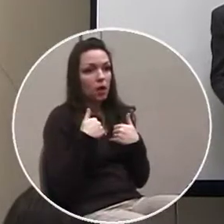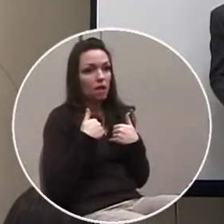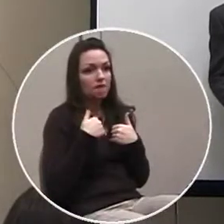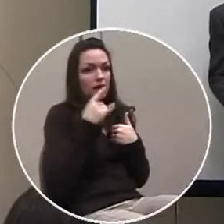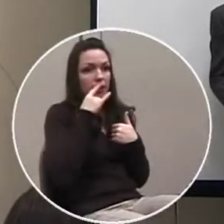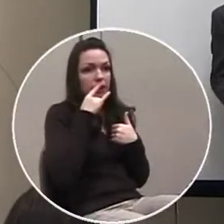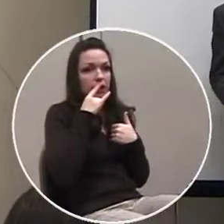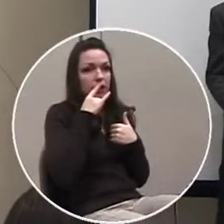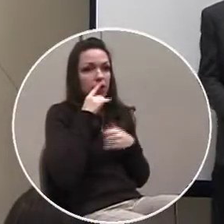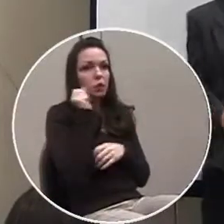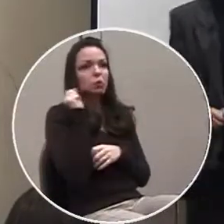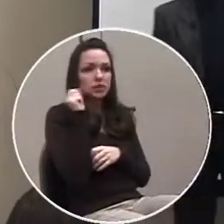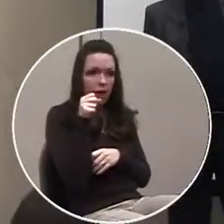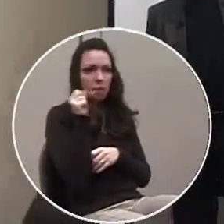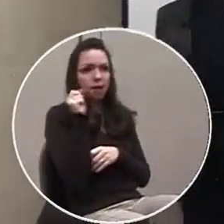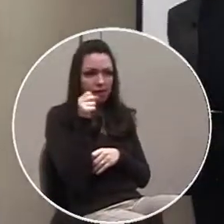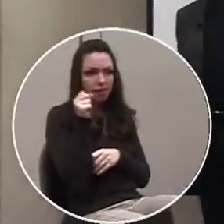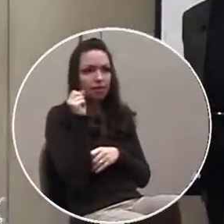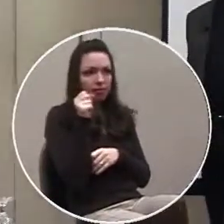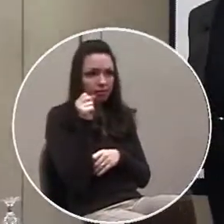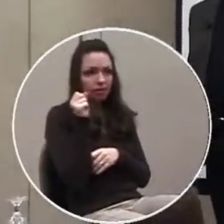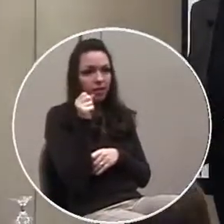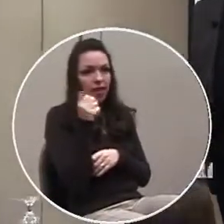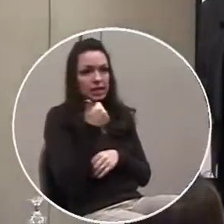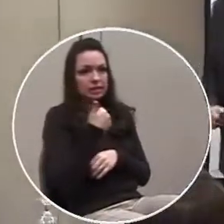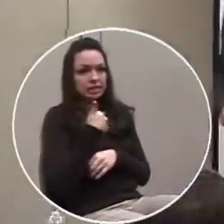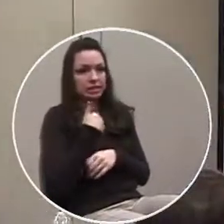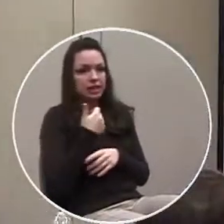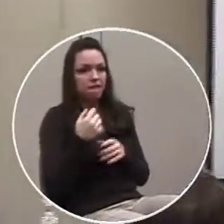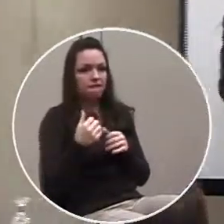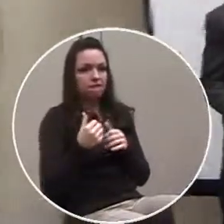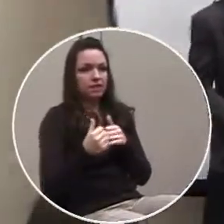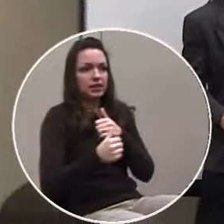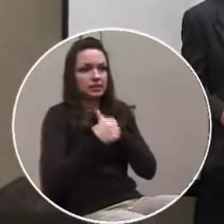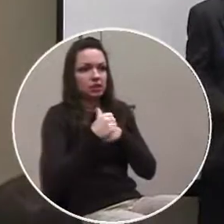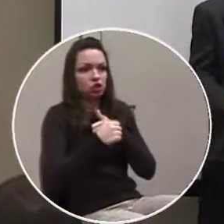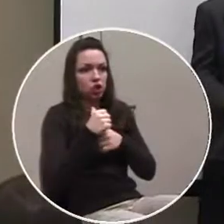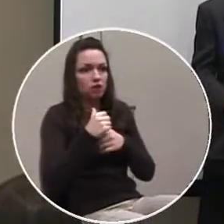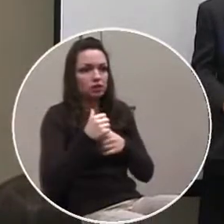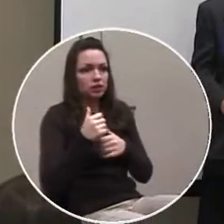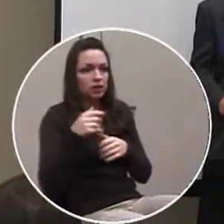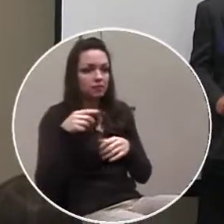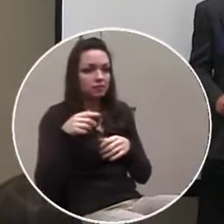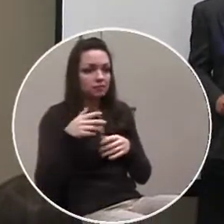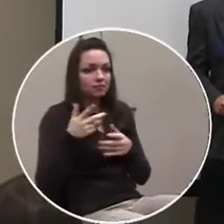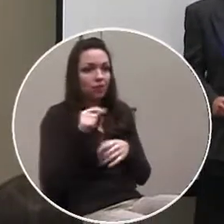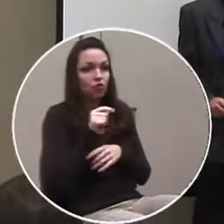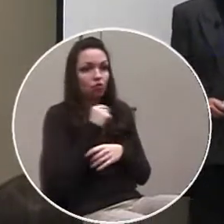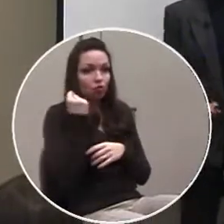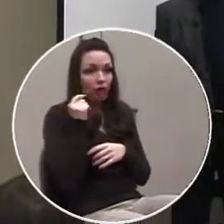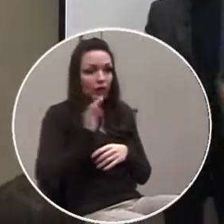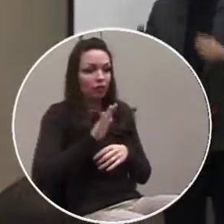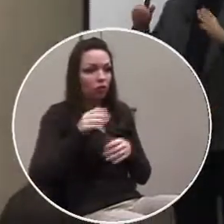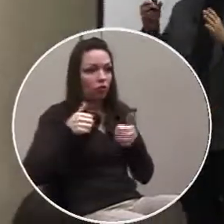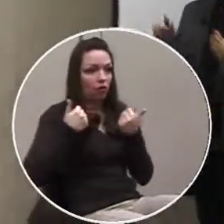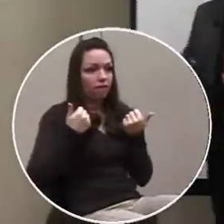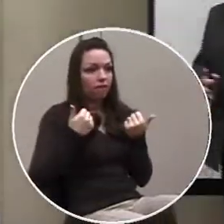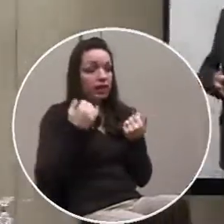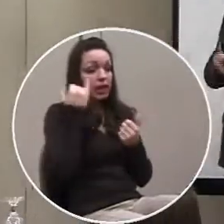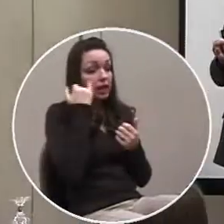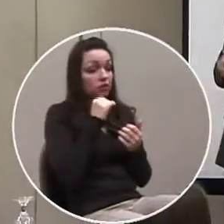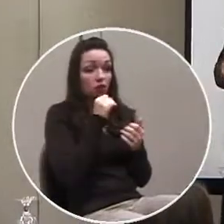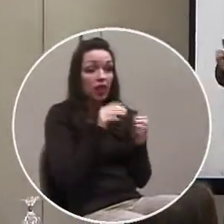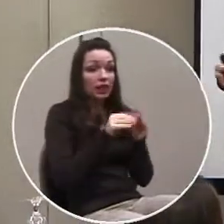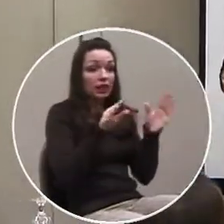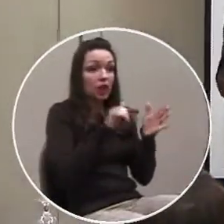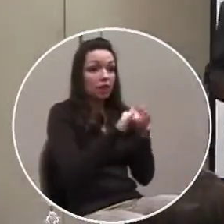headbanging, who's self-injurious at the level that it's life-threatening. This is where they will actually, if they're not clear on the function, they can